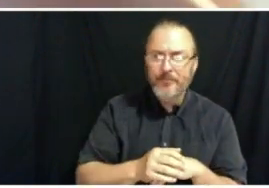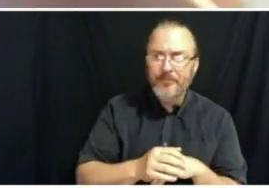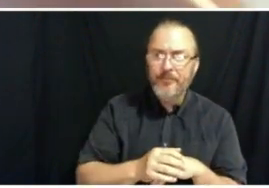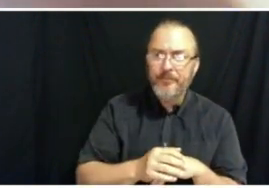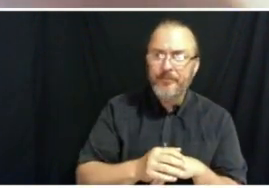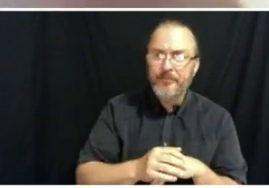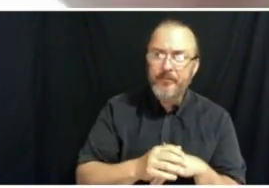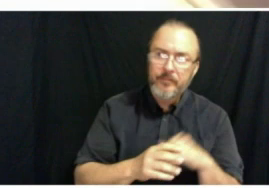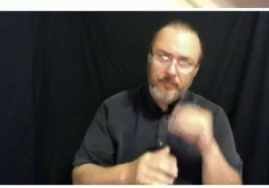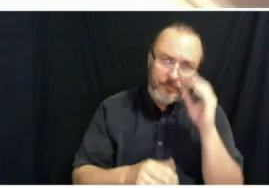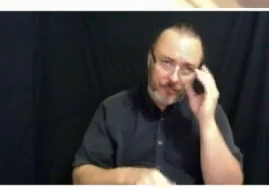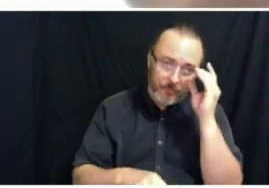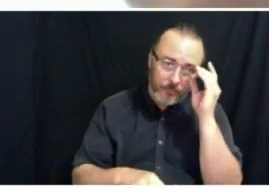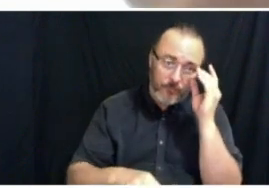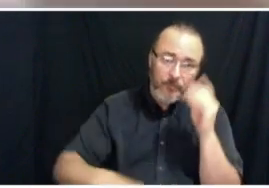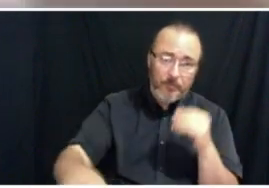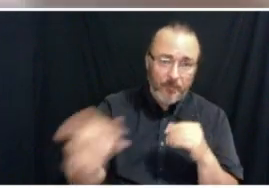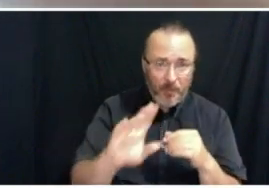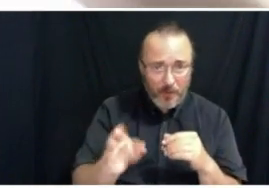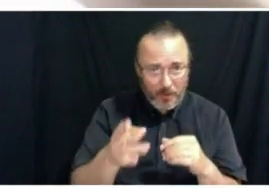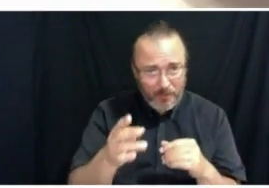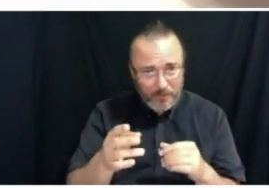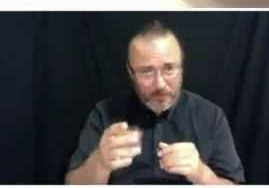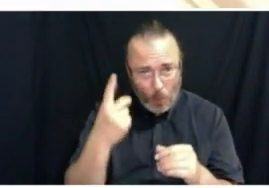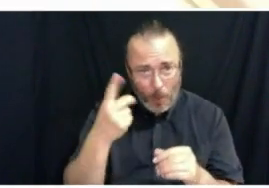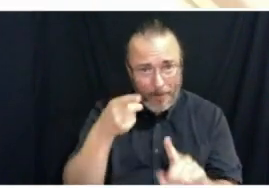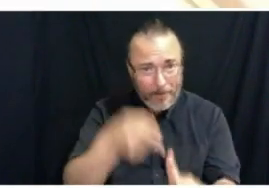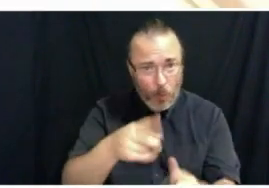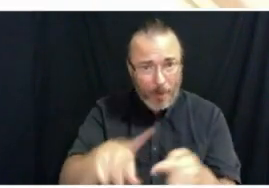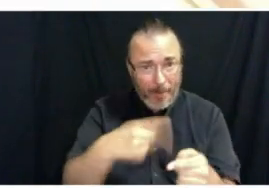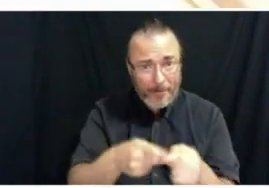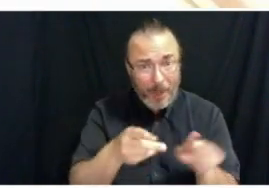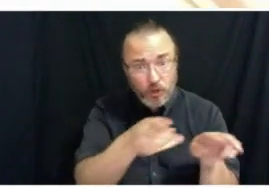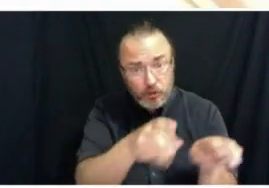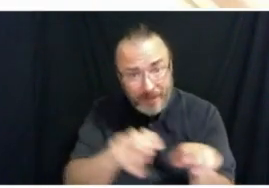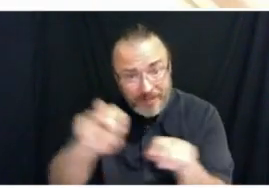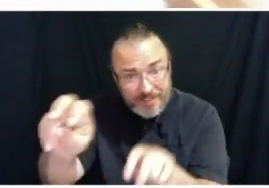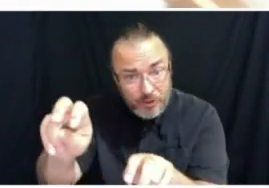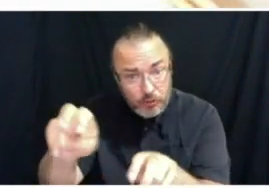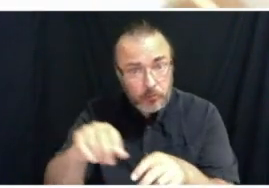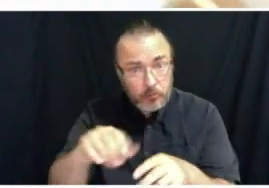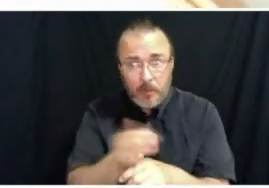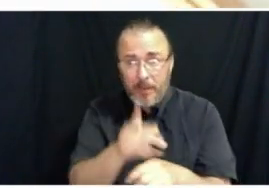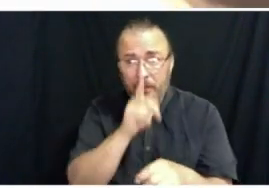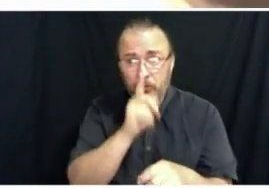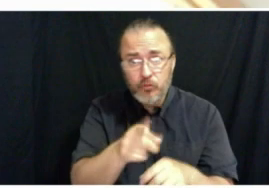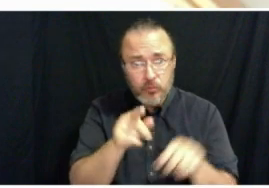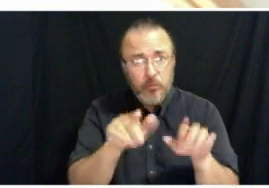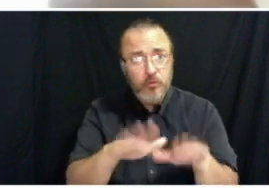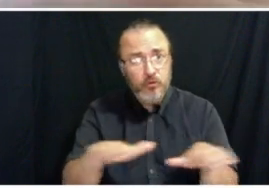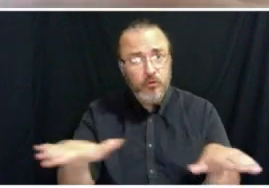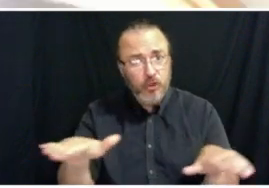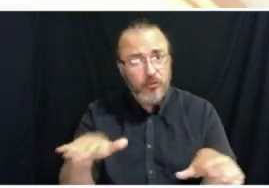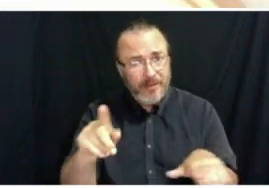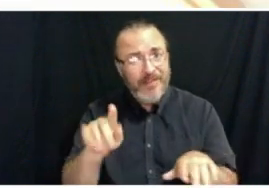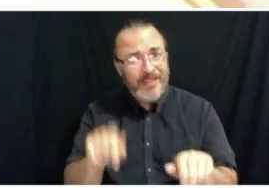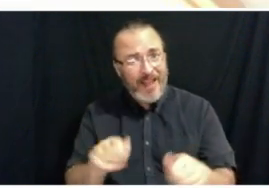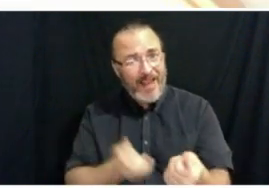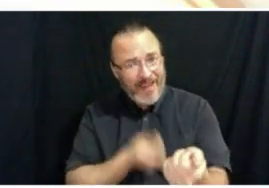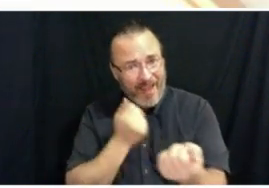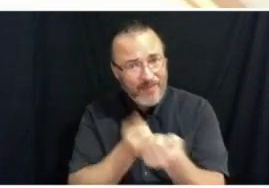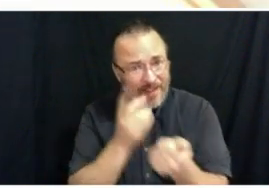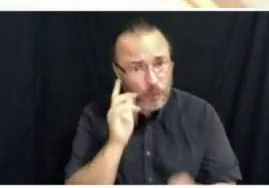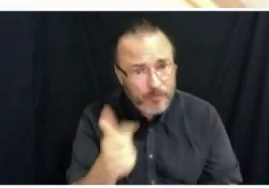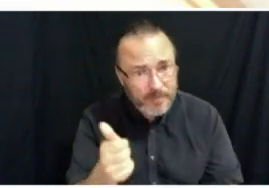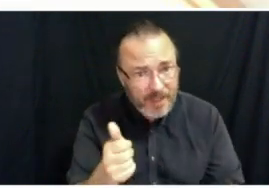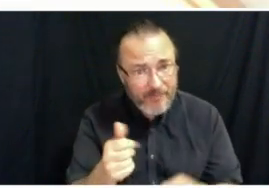Mr. Mont's point about transitions and making sure that kids can advocate for themselves and helping them to do